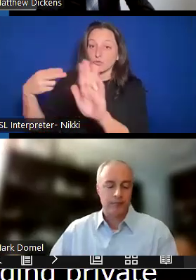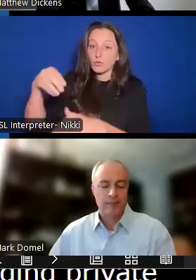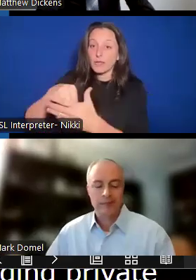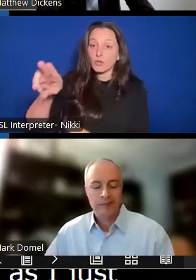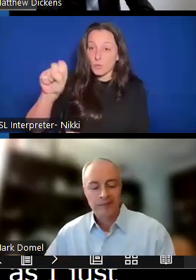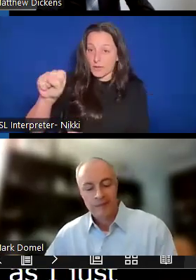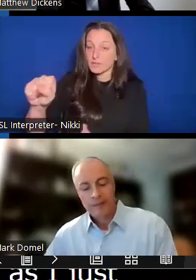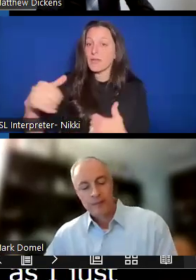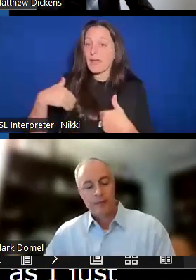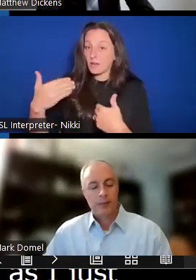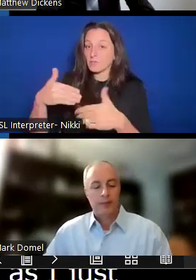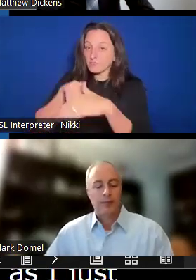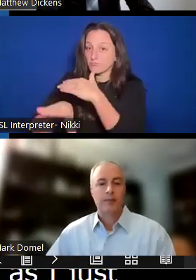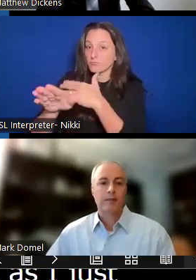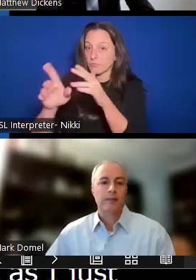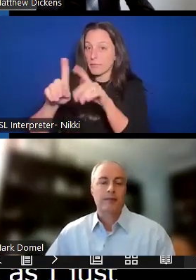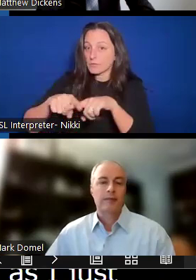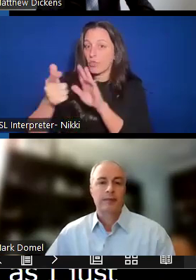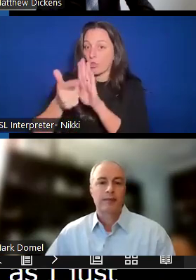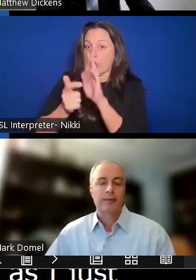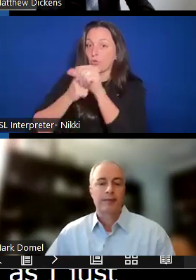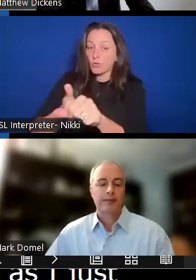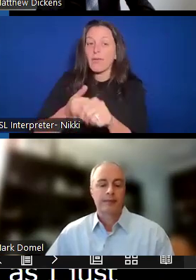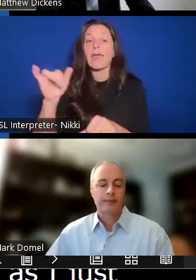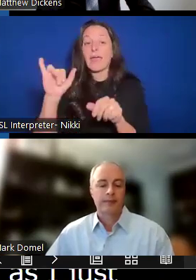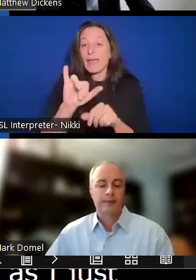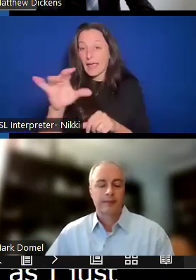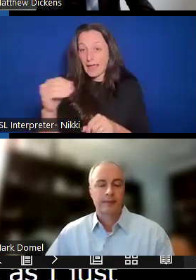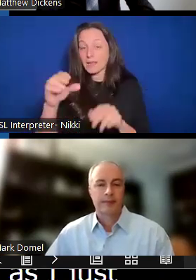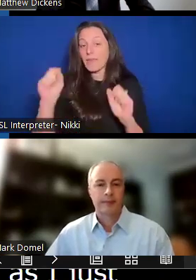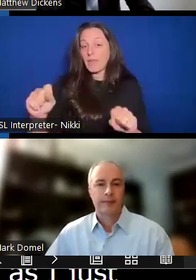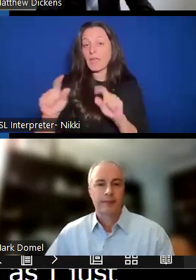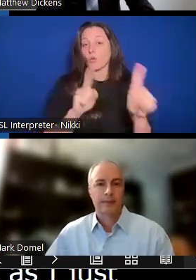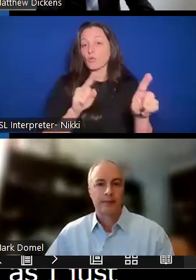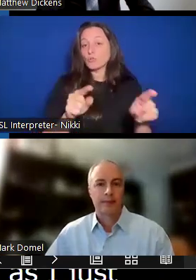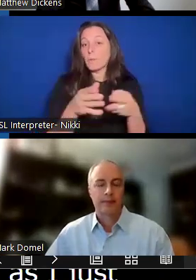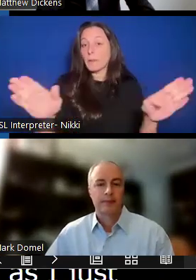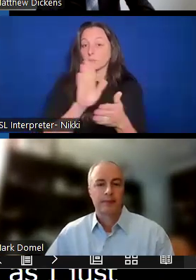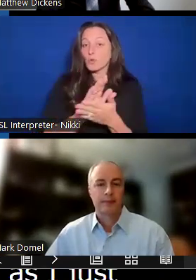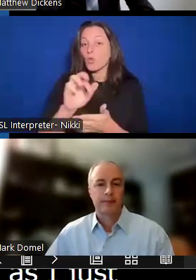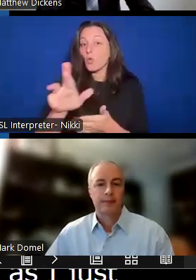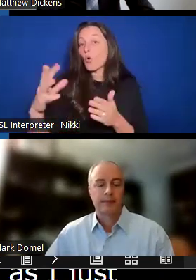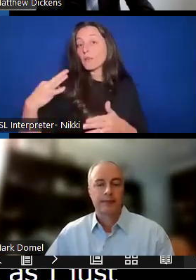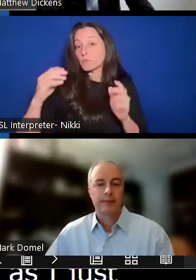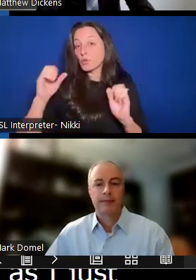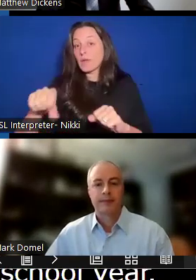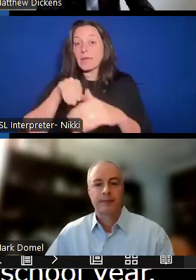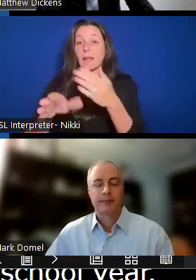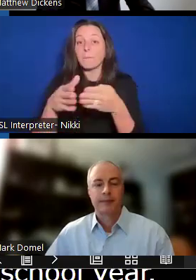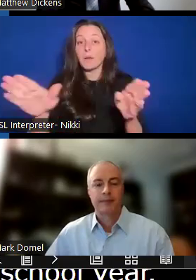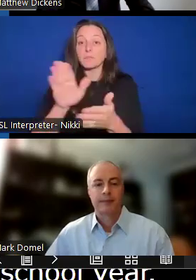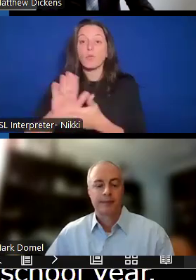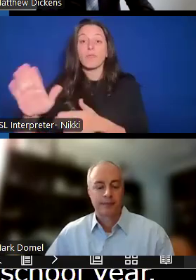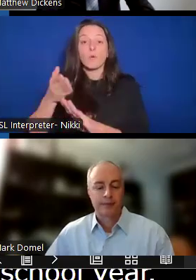lawfully admitted, and they are eligible to attend a public school or are eligible to enroll in a public school's pre-K